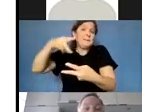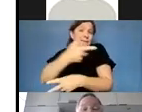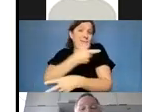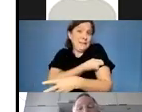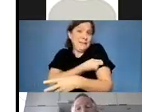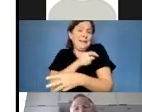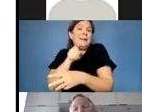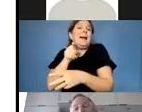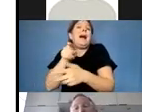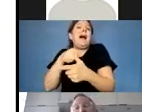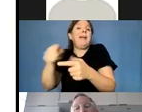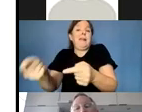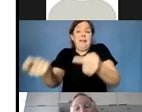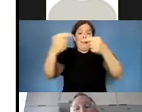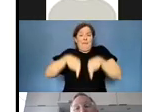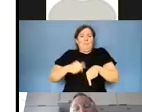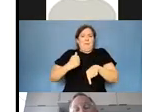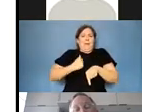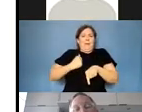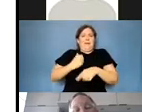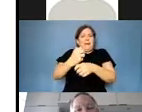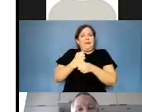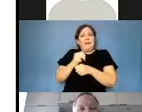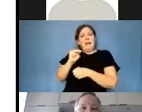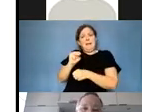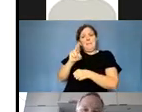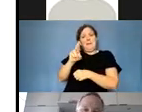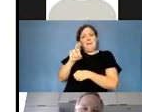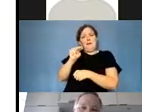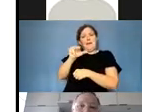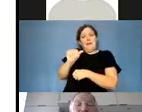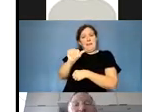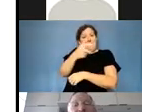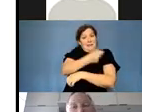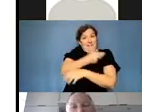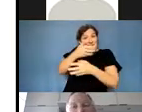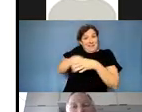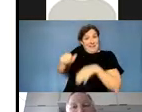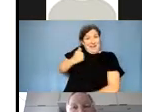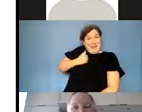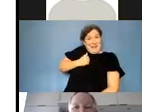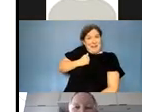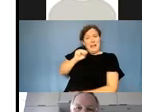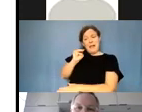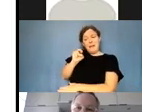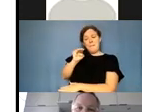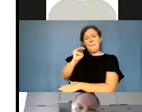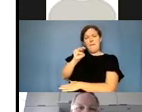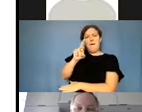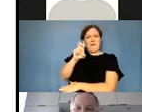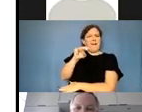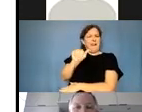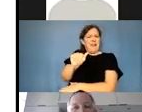and then you receive 1 dose of an mRNA vaccine here in Canada. mRNA vaccines, I'm sure you're all very